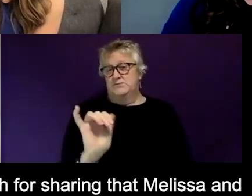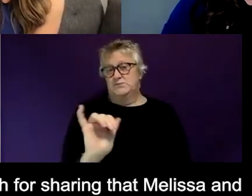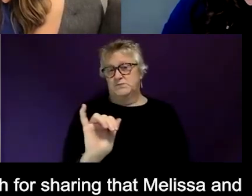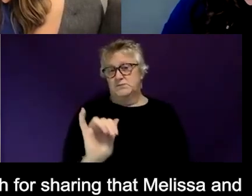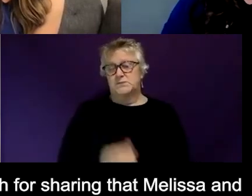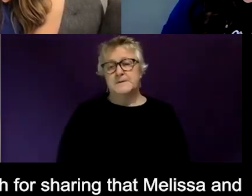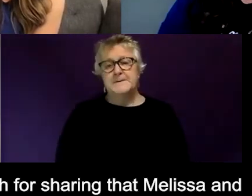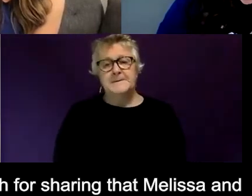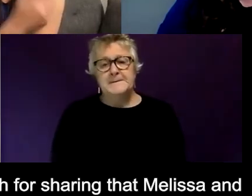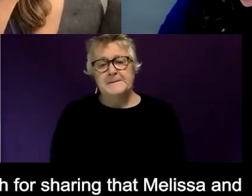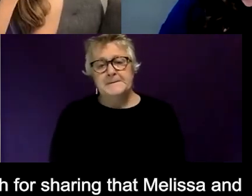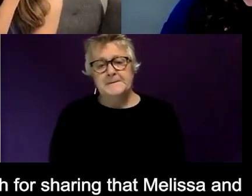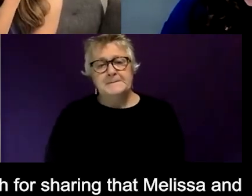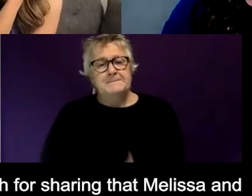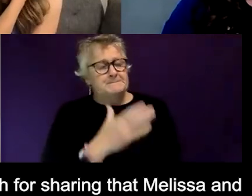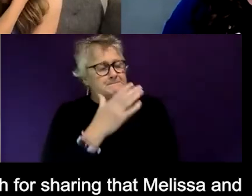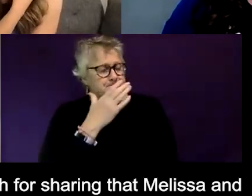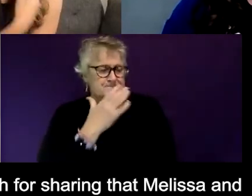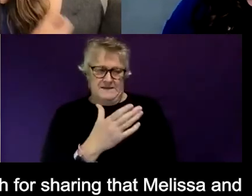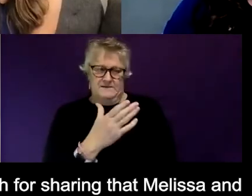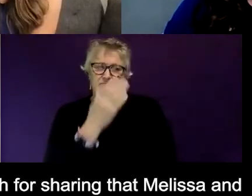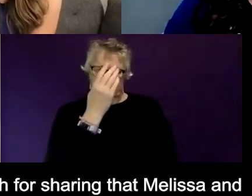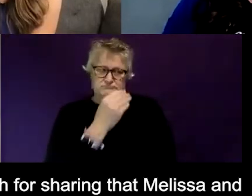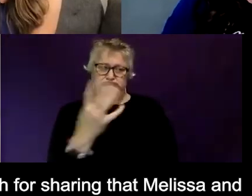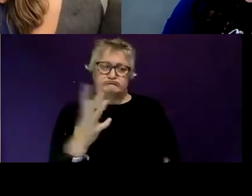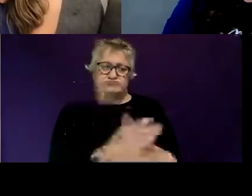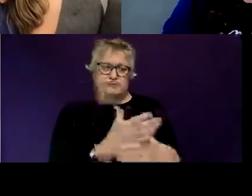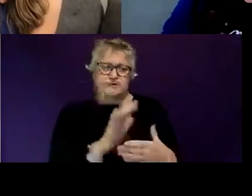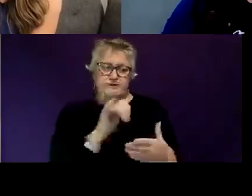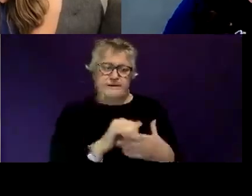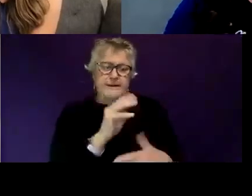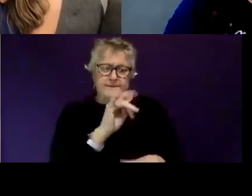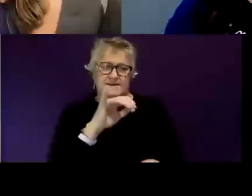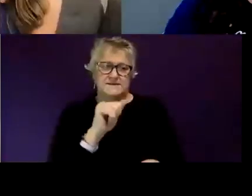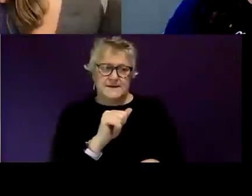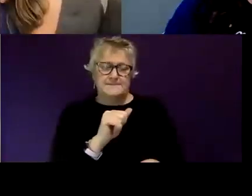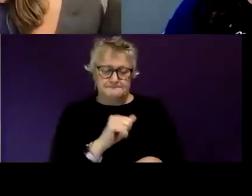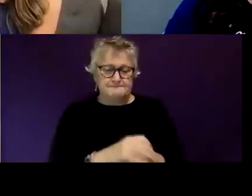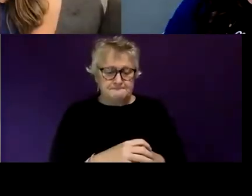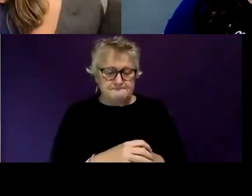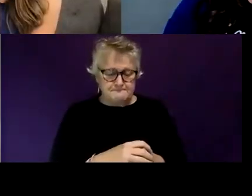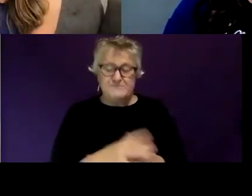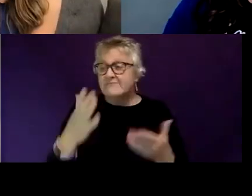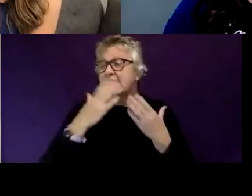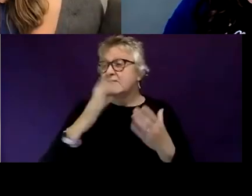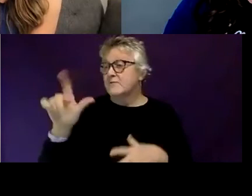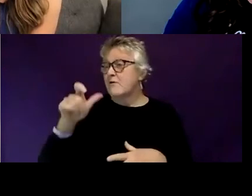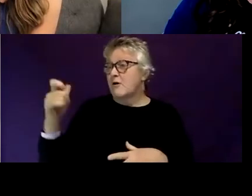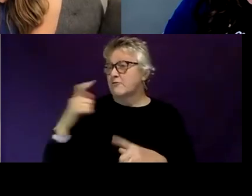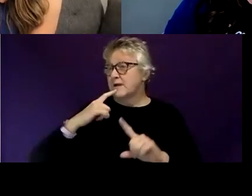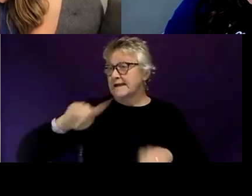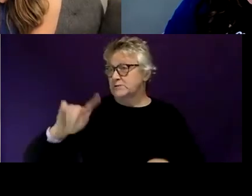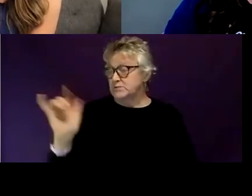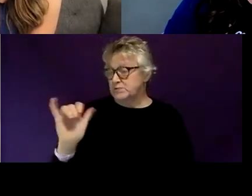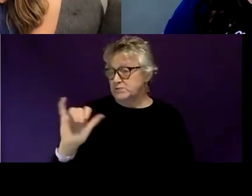Thank you so much for sharing that, Melissa, and everyone else's answers. Thank you. So we're